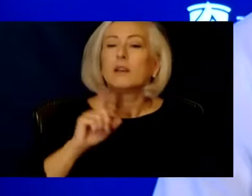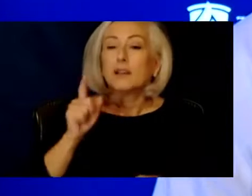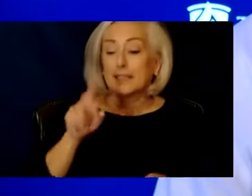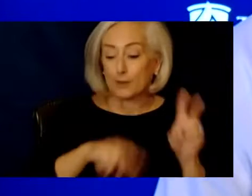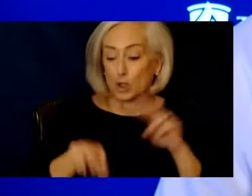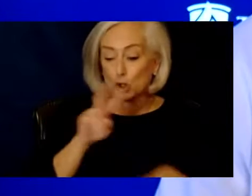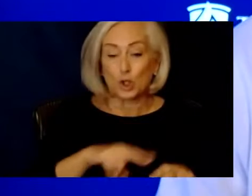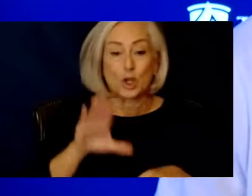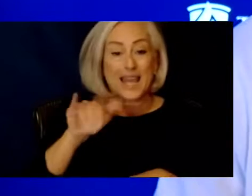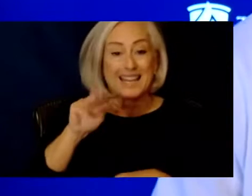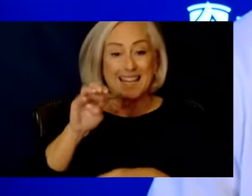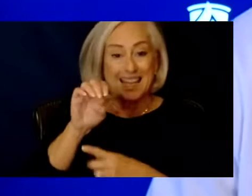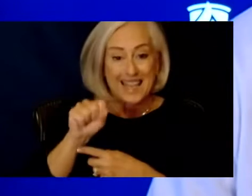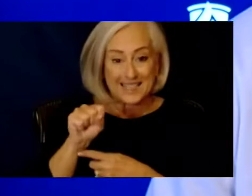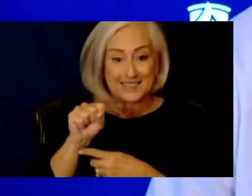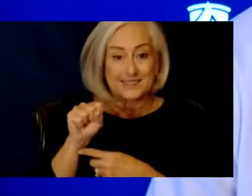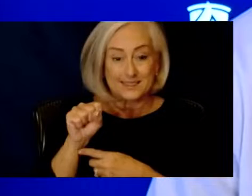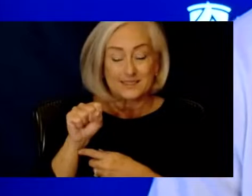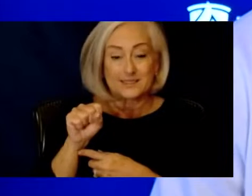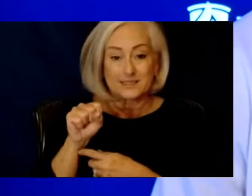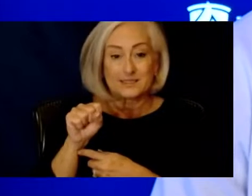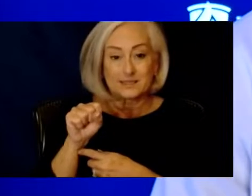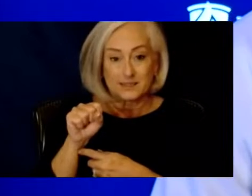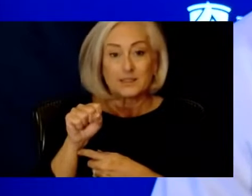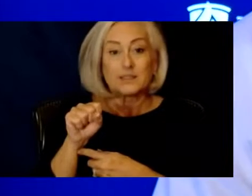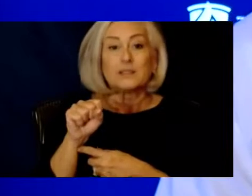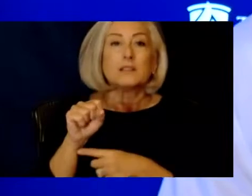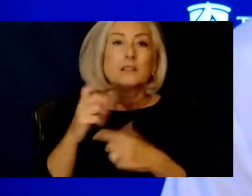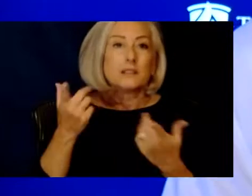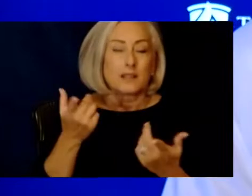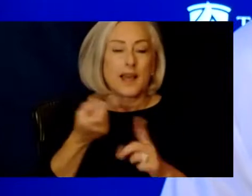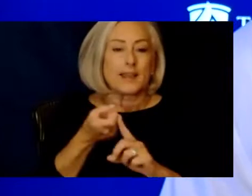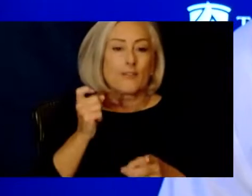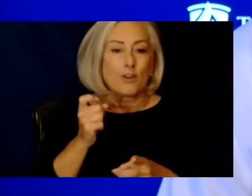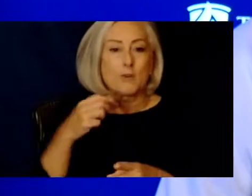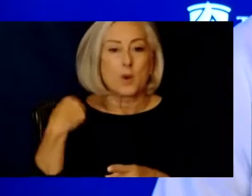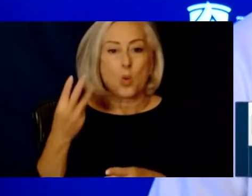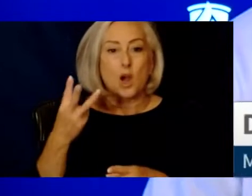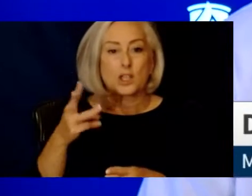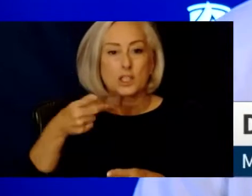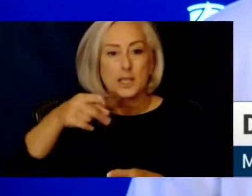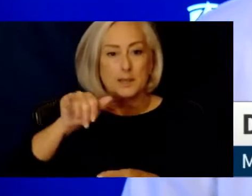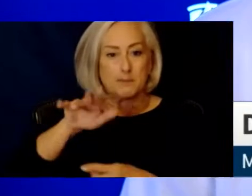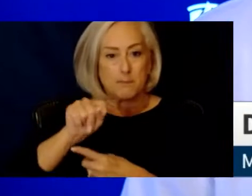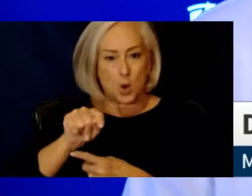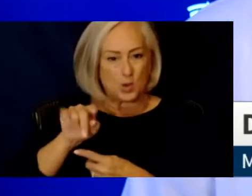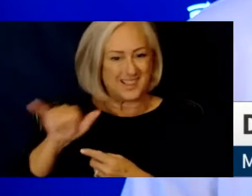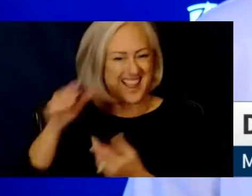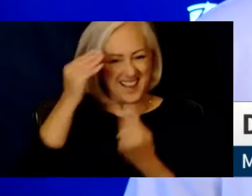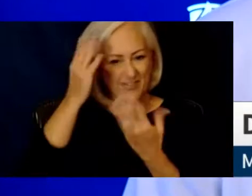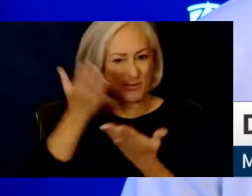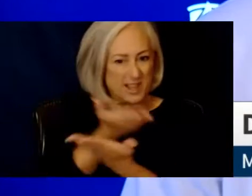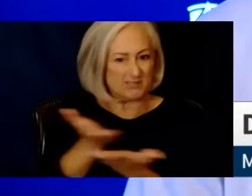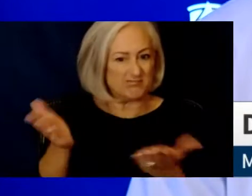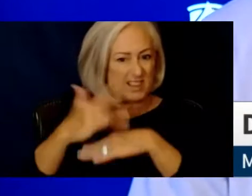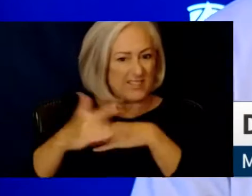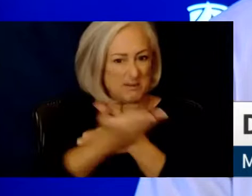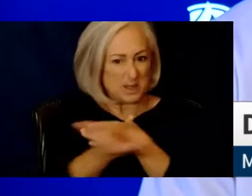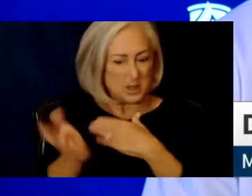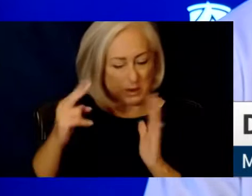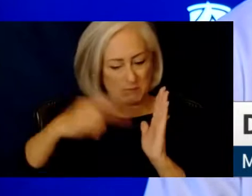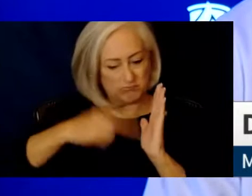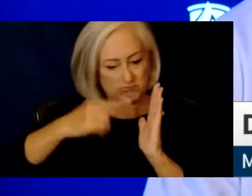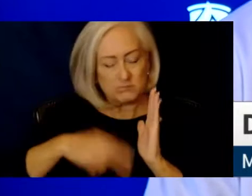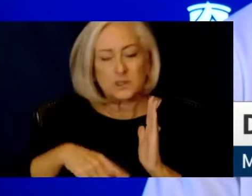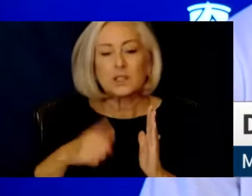and I'm just going from for instance, the Washington Post, it's all freely available data, the Washington Post graphs. And if you look